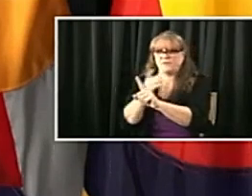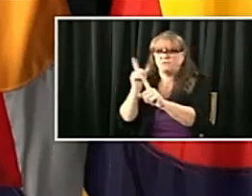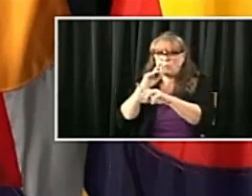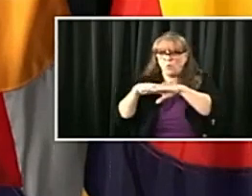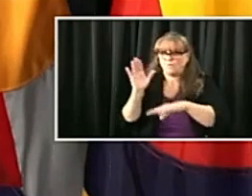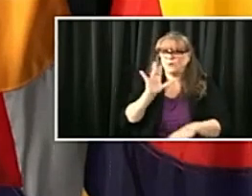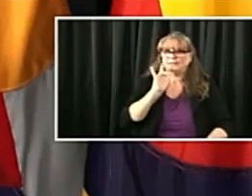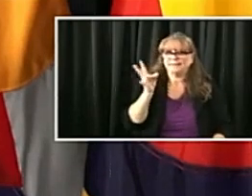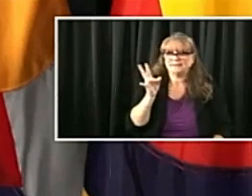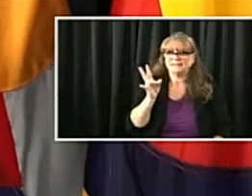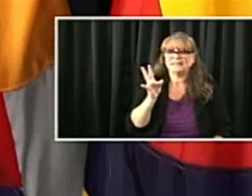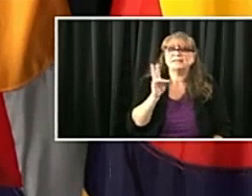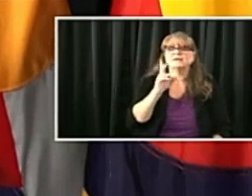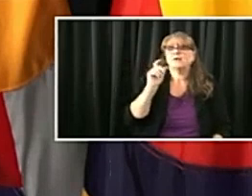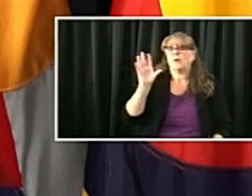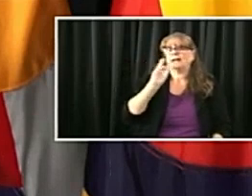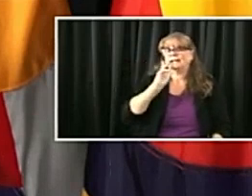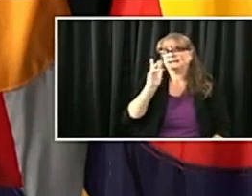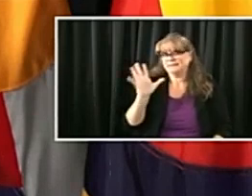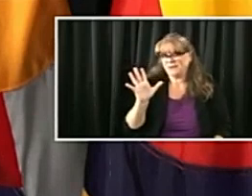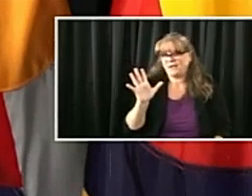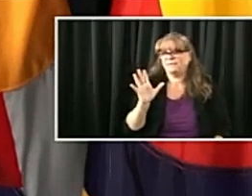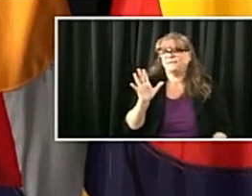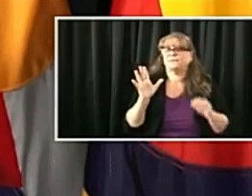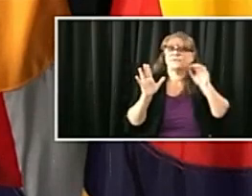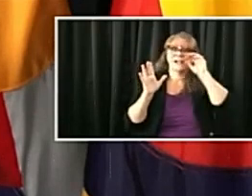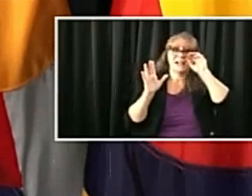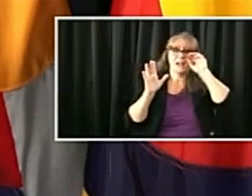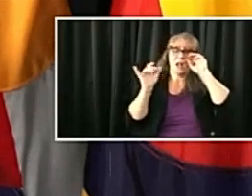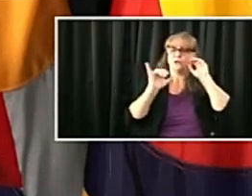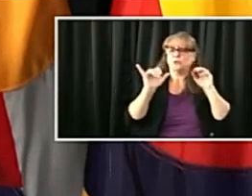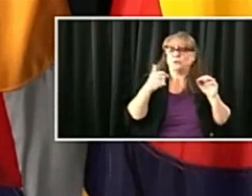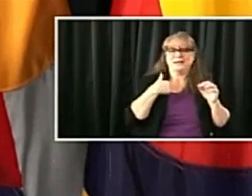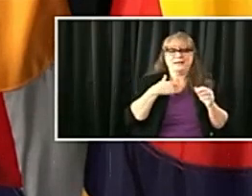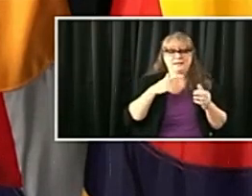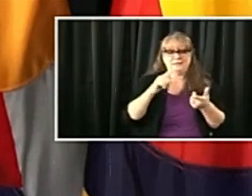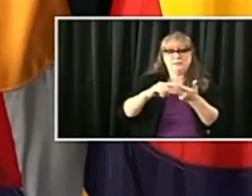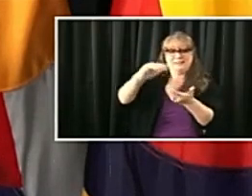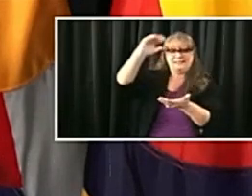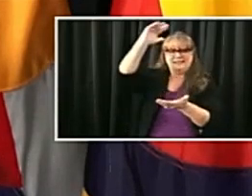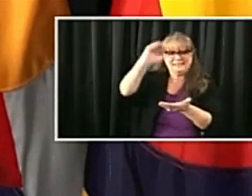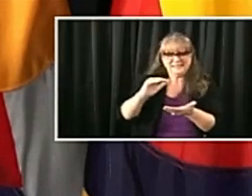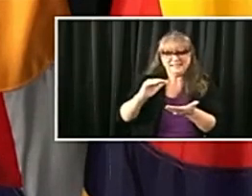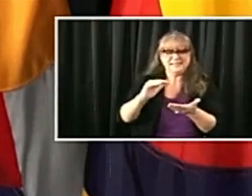finally, the winding down of the dial. That's late spring, summer. That's the end of the